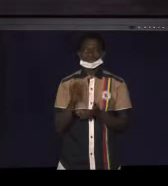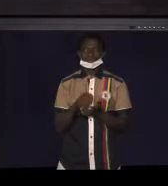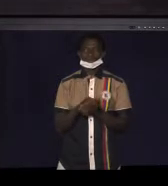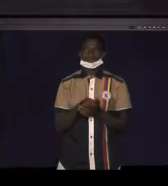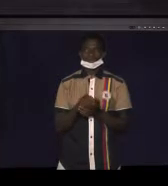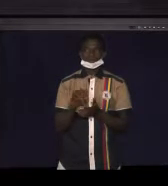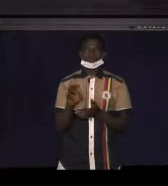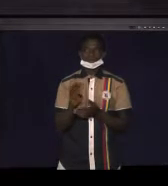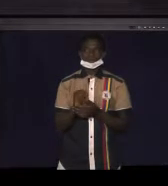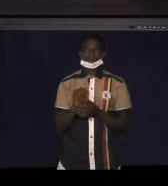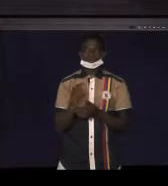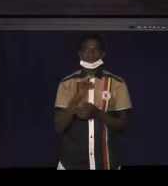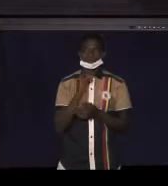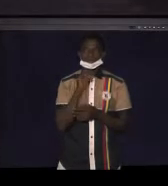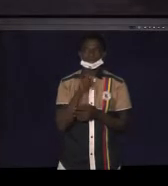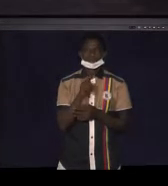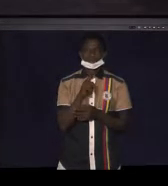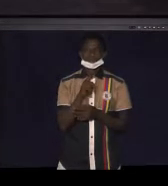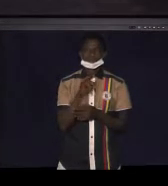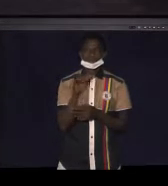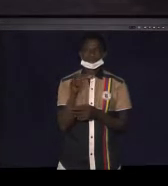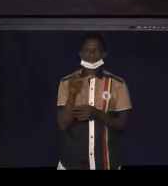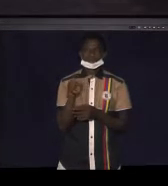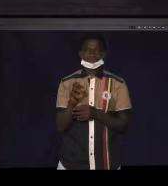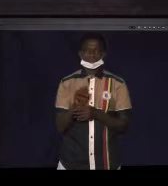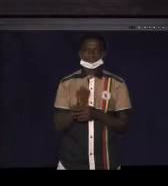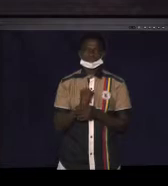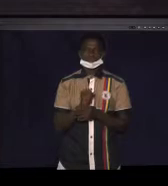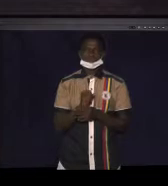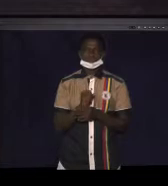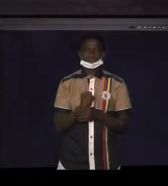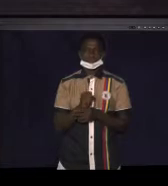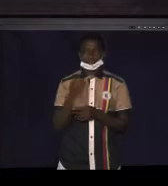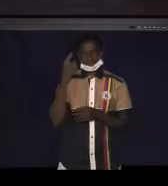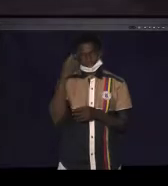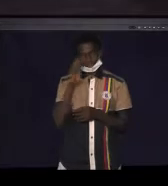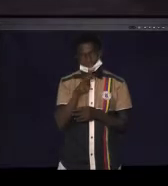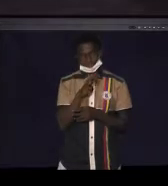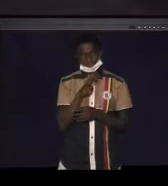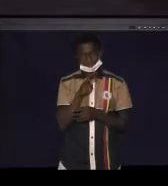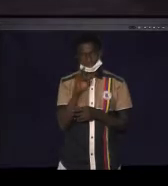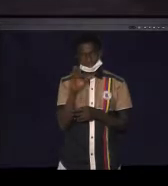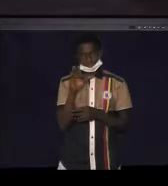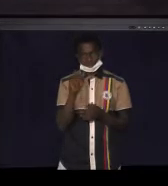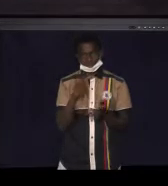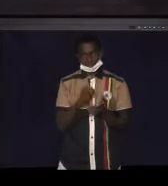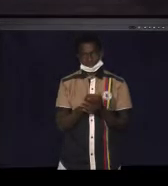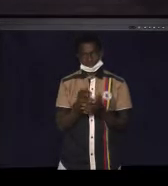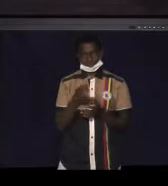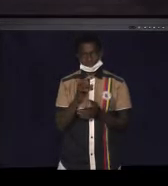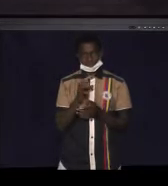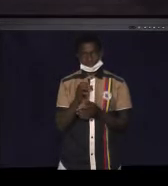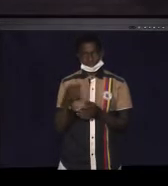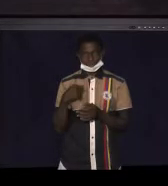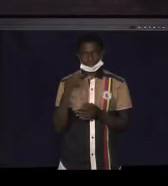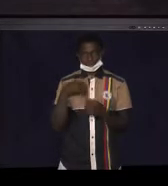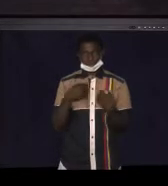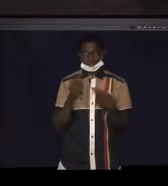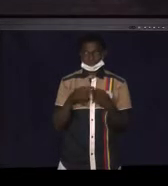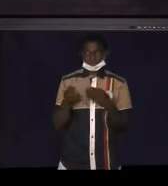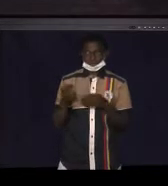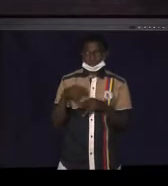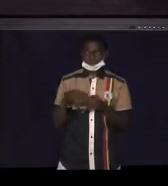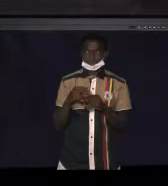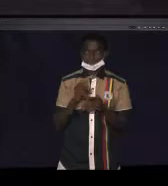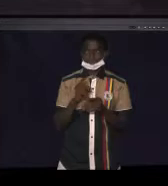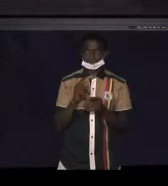centimeter cubes is 1 liter. So for 49,500, we will have to increase 1 liter rather